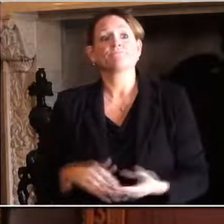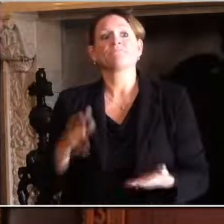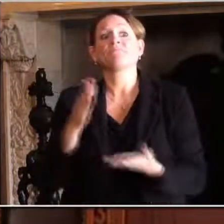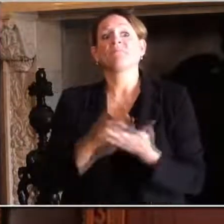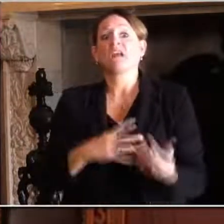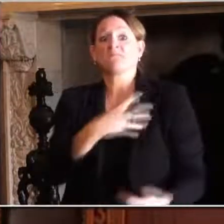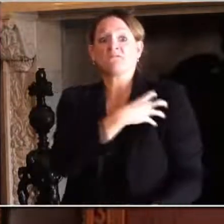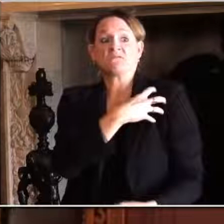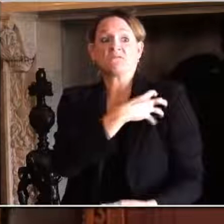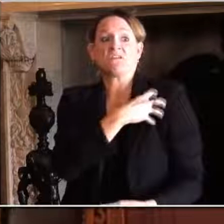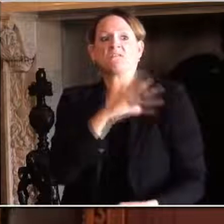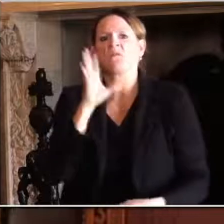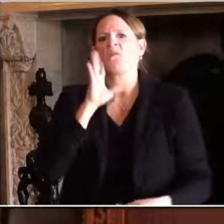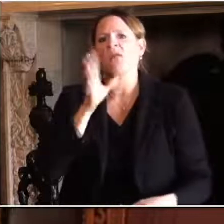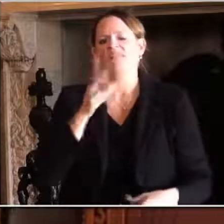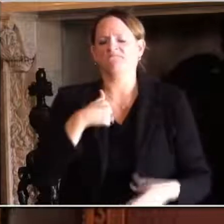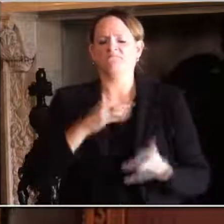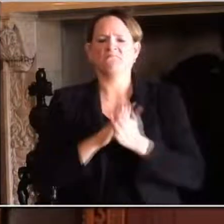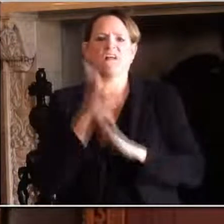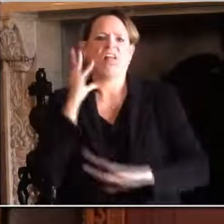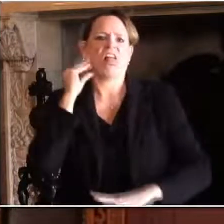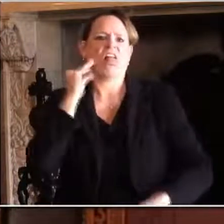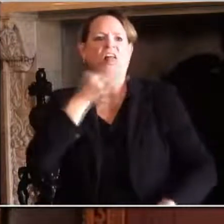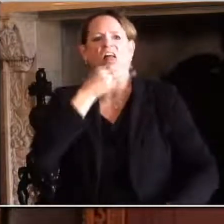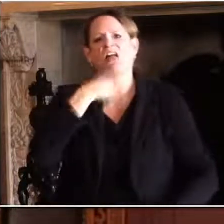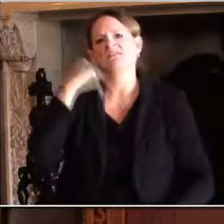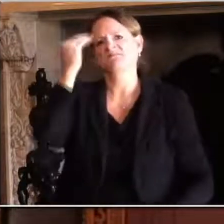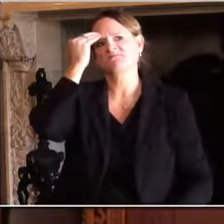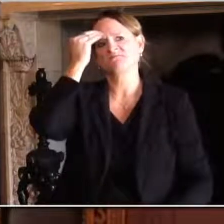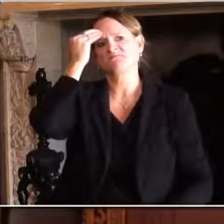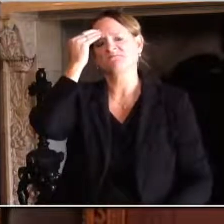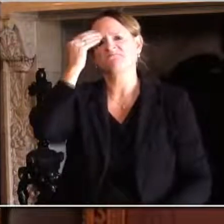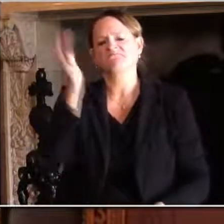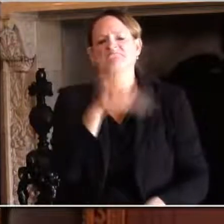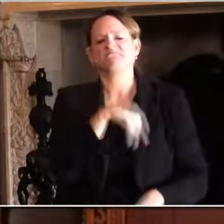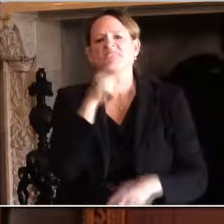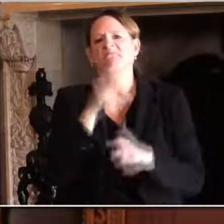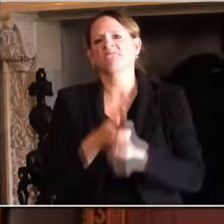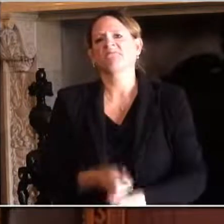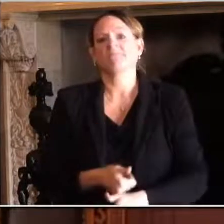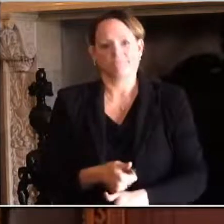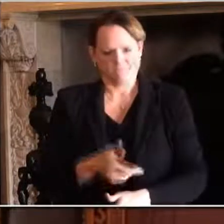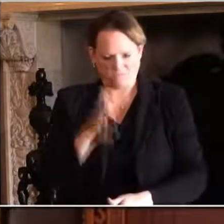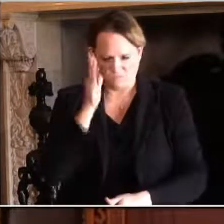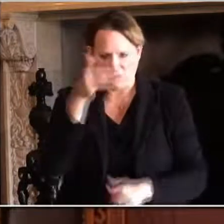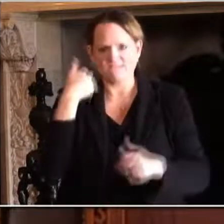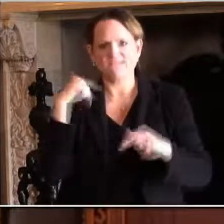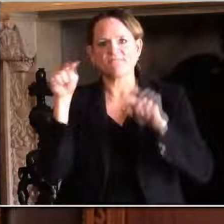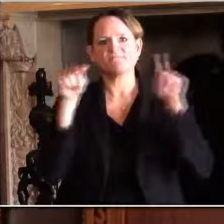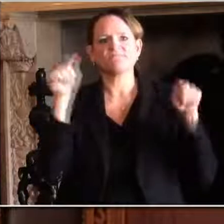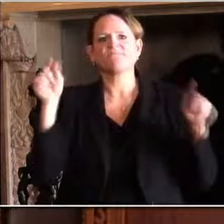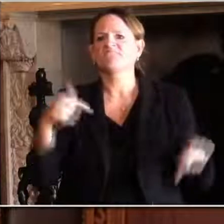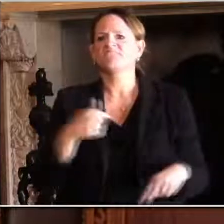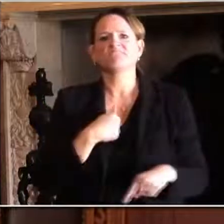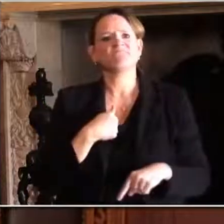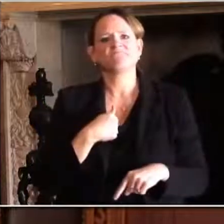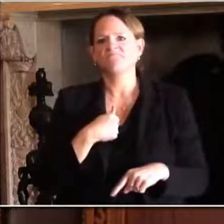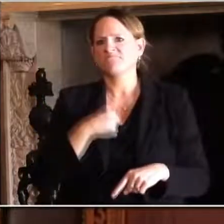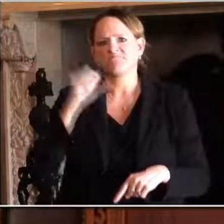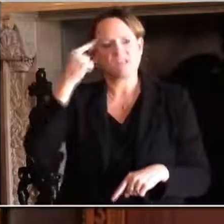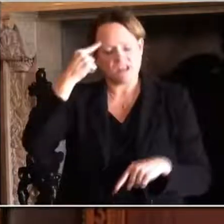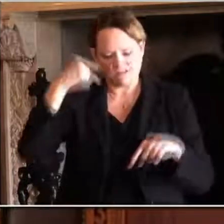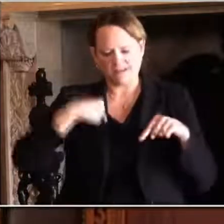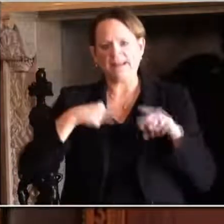we don't want to do this? Yes. But as governor of the state of Wisconsin, and frankly, the vast majority of people of the